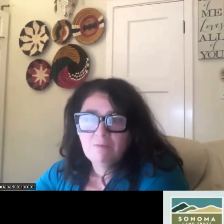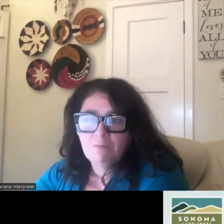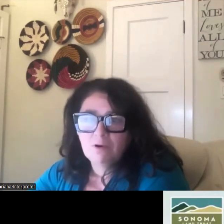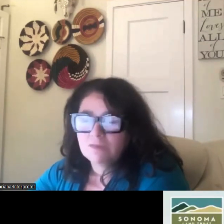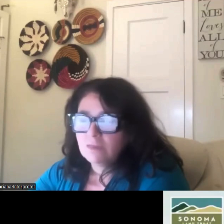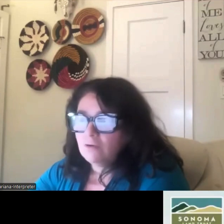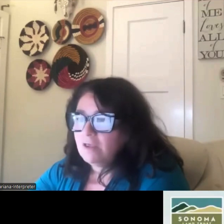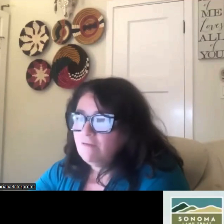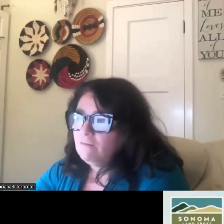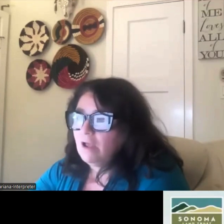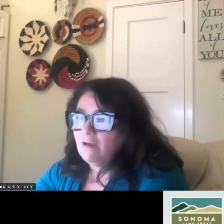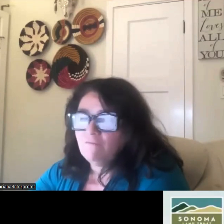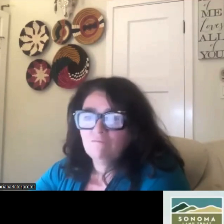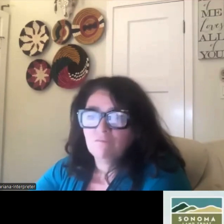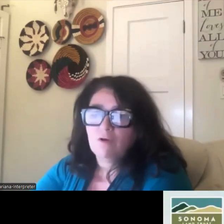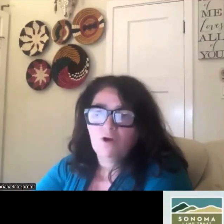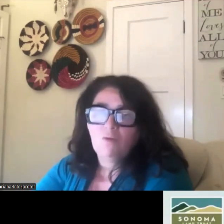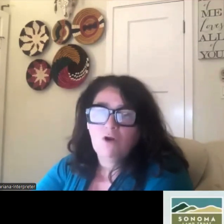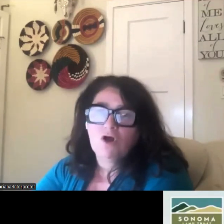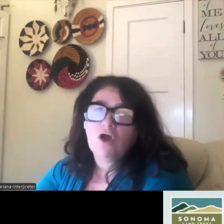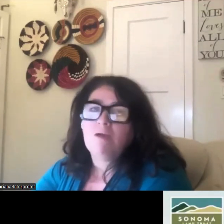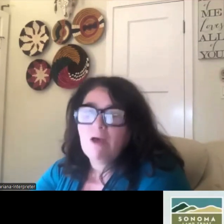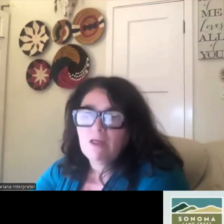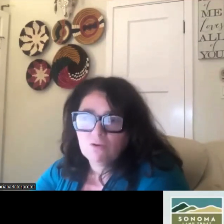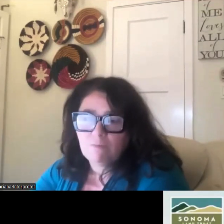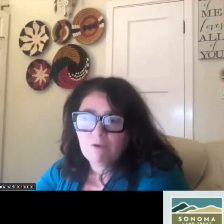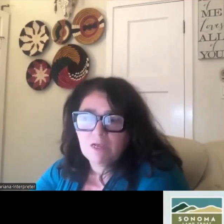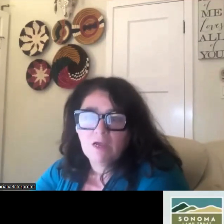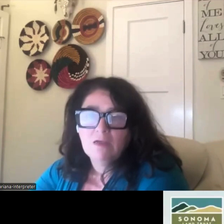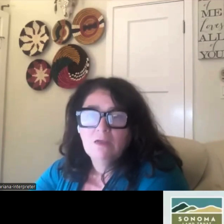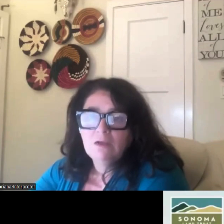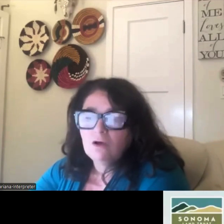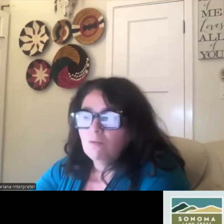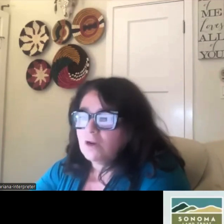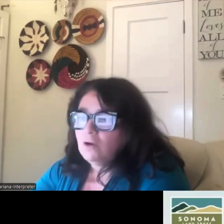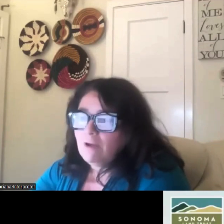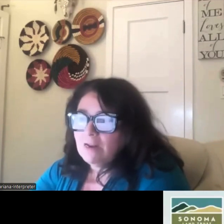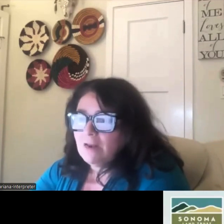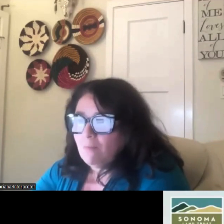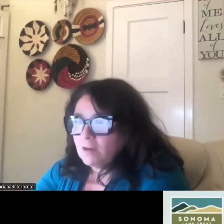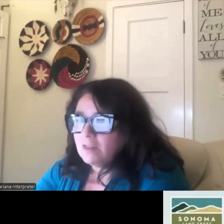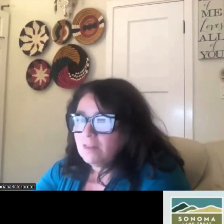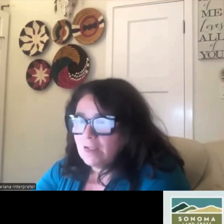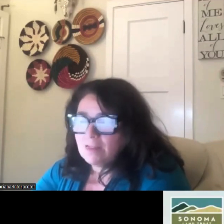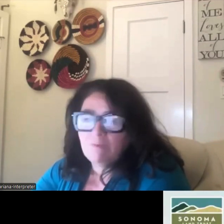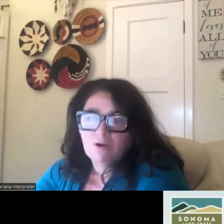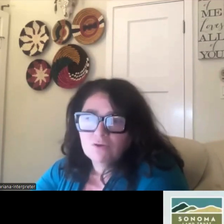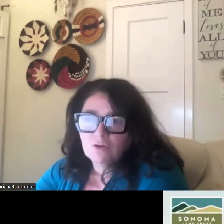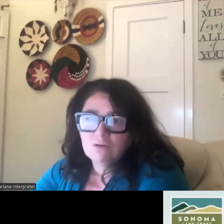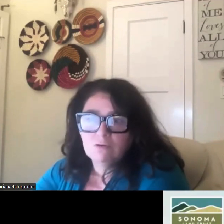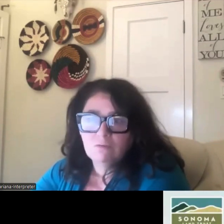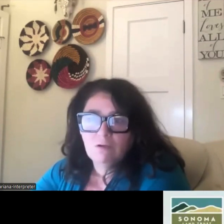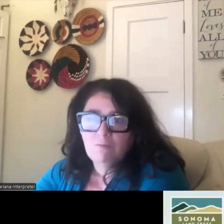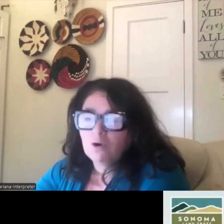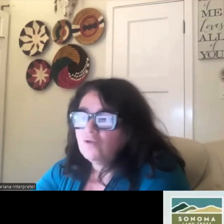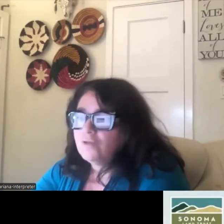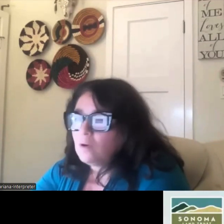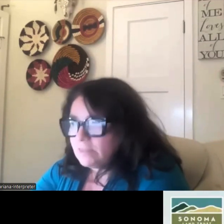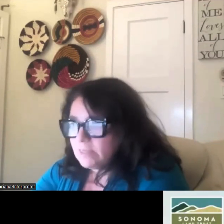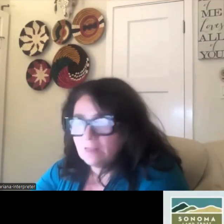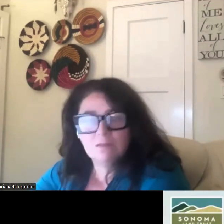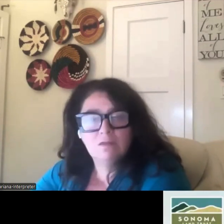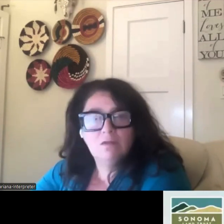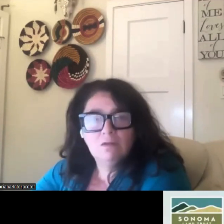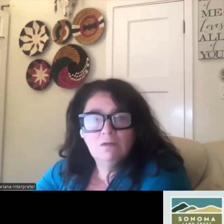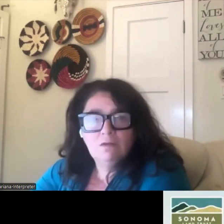no buildings that go up in smoke and smoldering ruins behind. And yet, you know, there have been heat waves in even